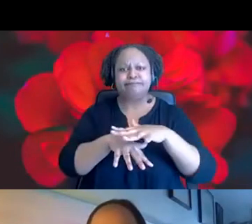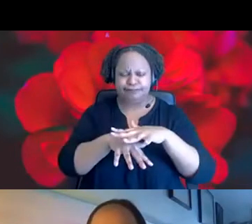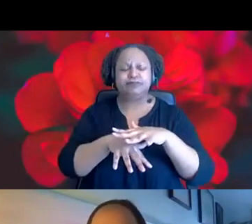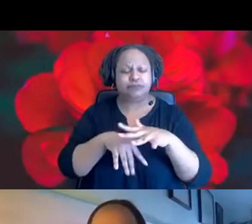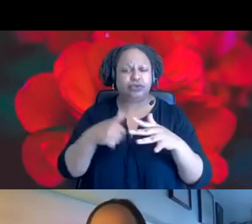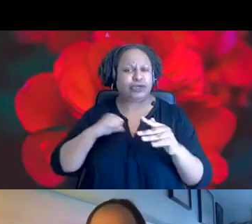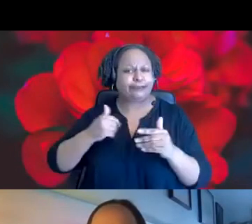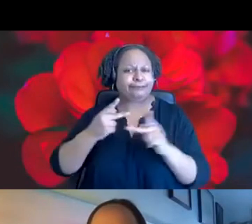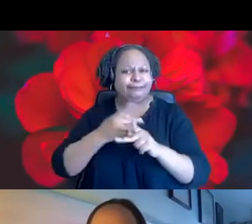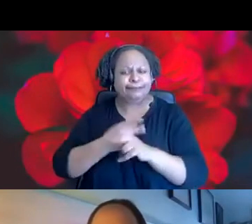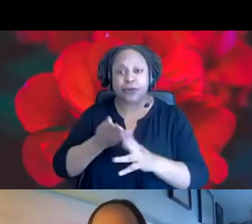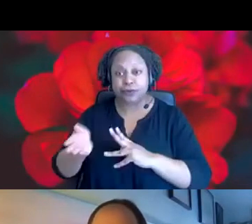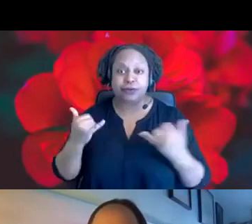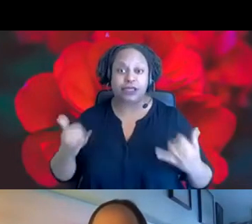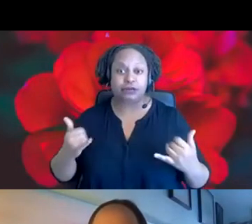way through right now.